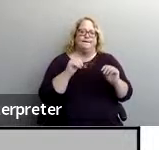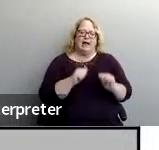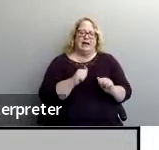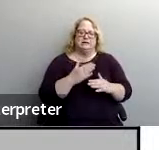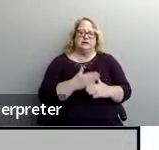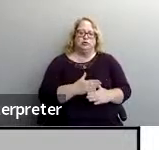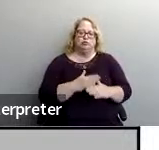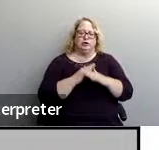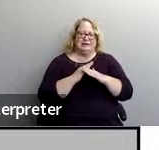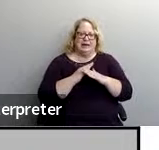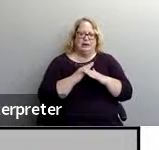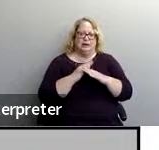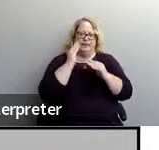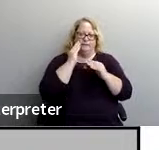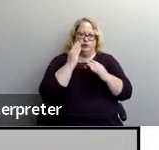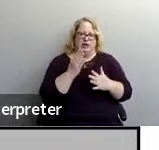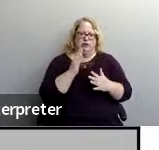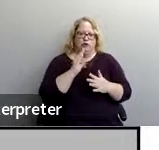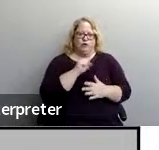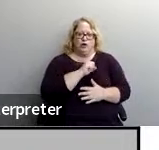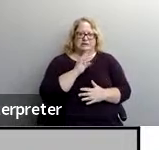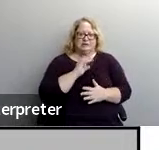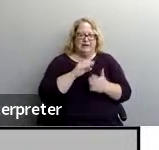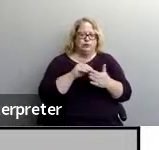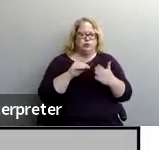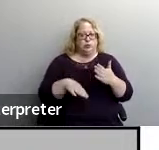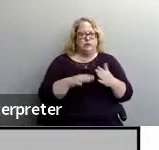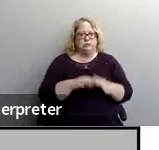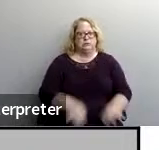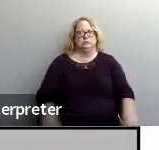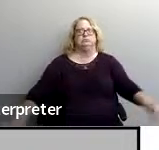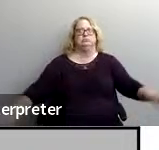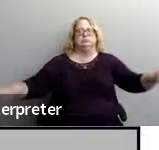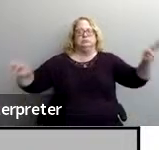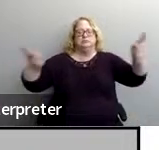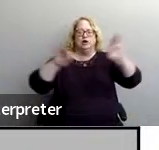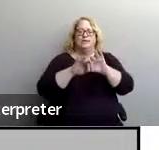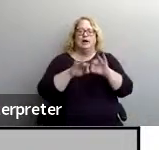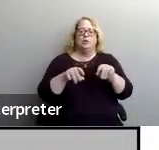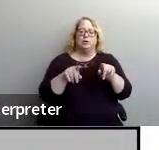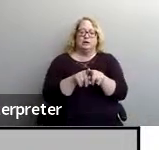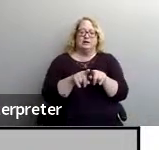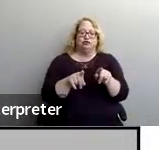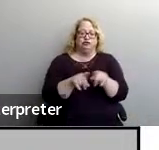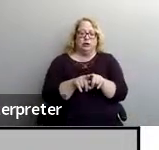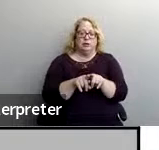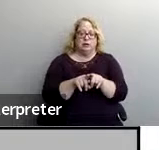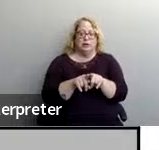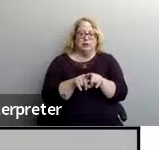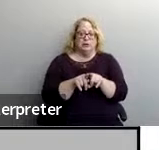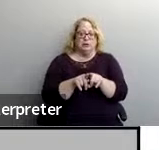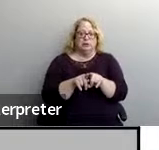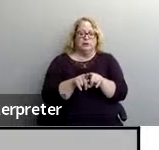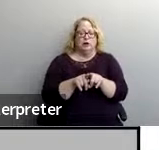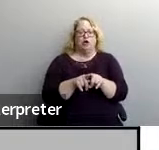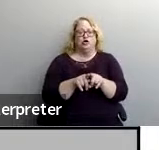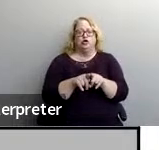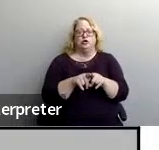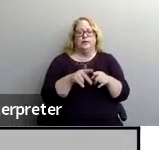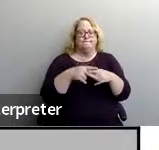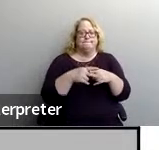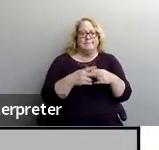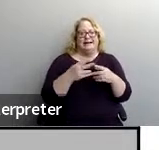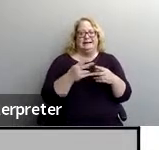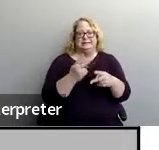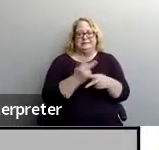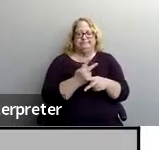capacity to protect the information of our staff and students is paramount. Additionally, under maintenance of facilities,